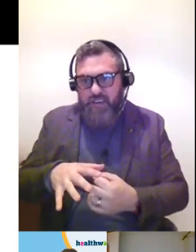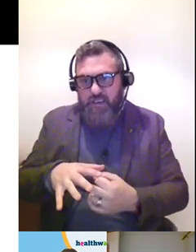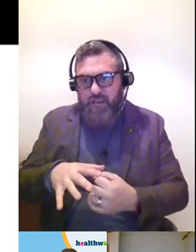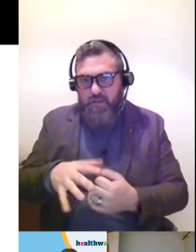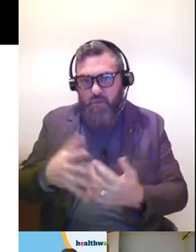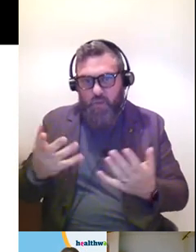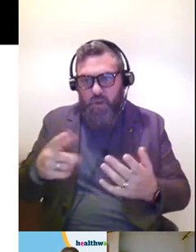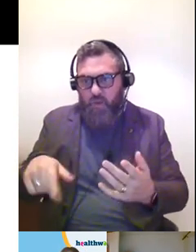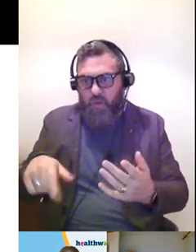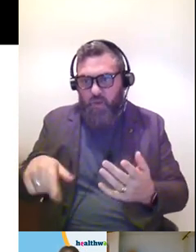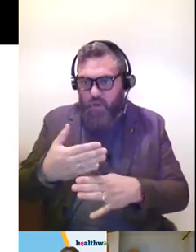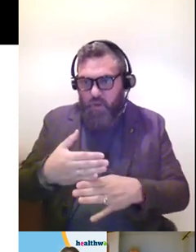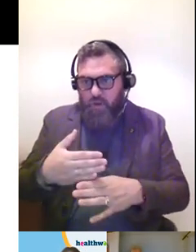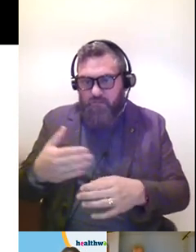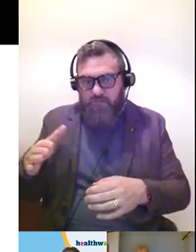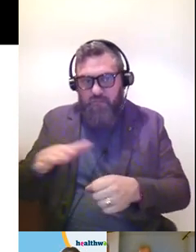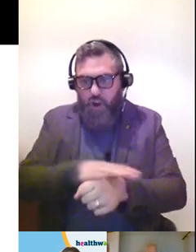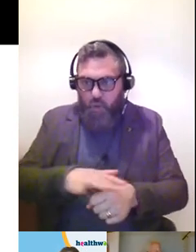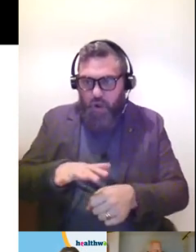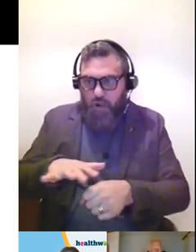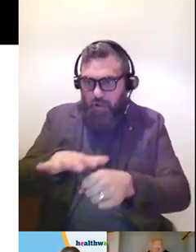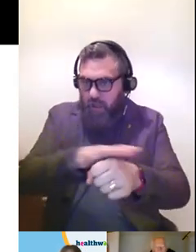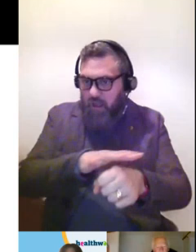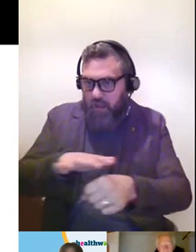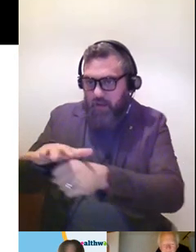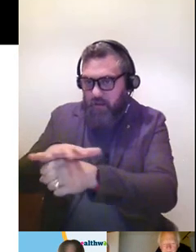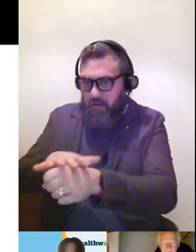work more locally than the whole of the system.